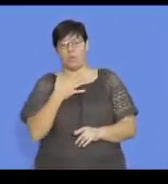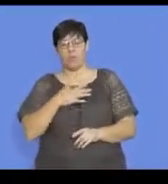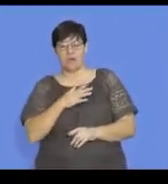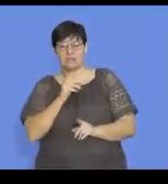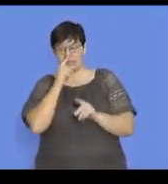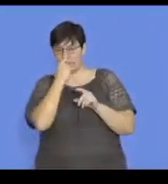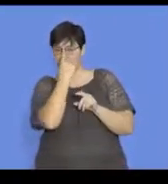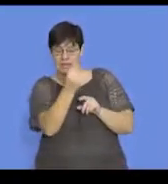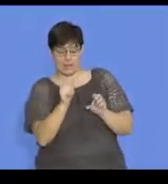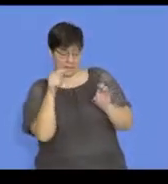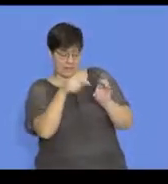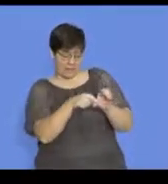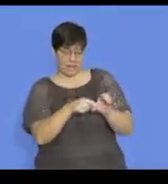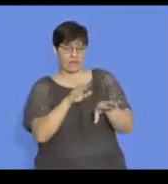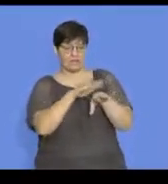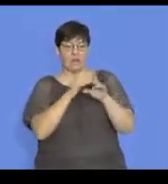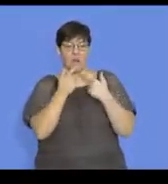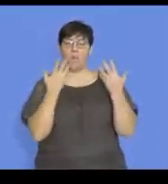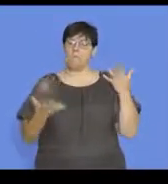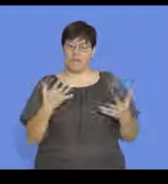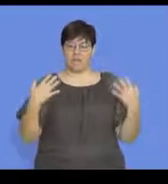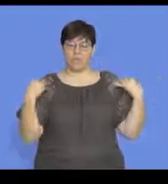beaks and maybe to their wings,